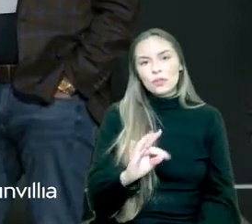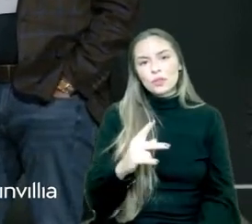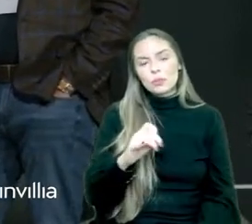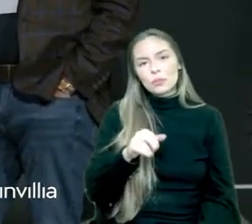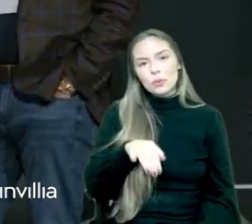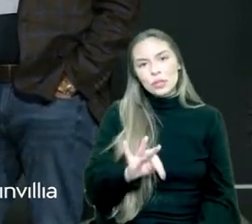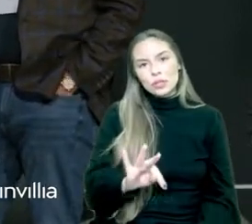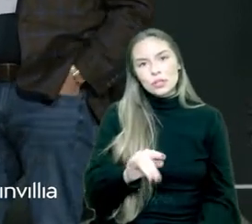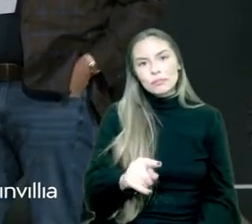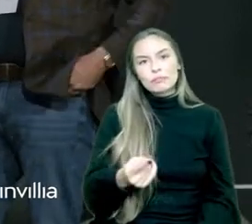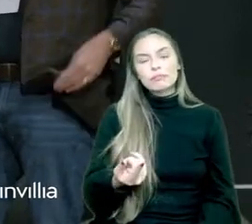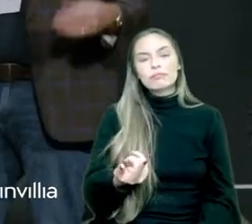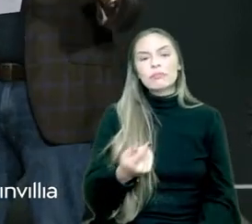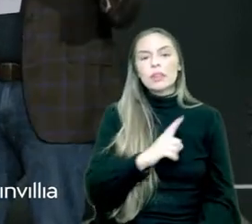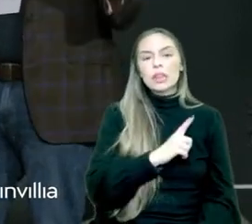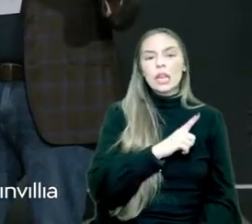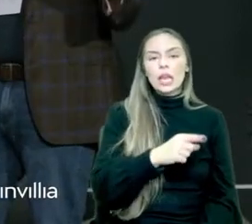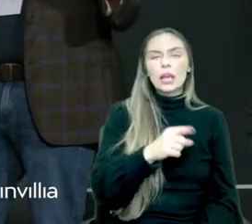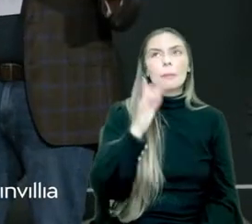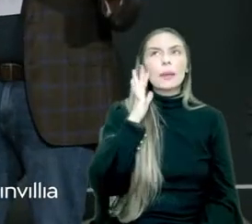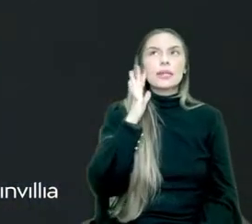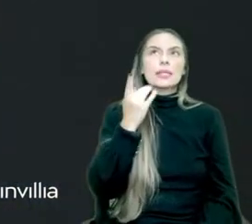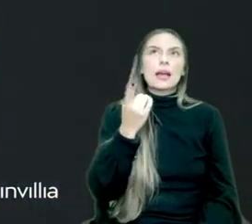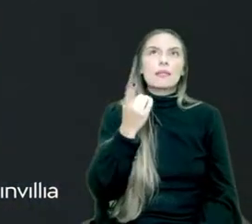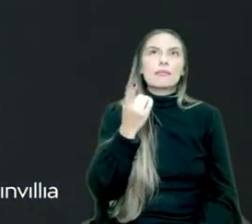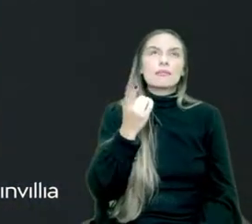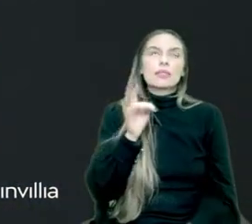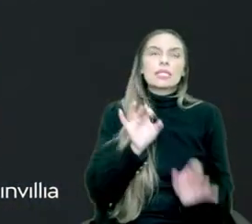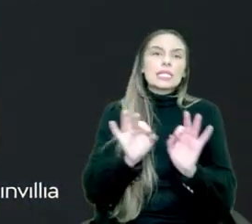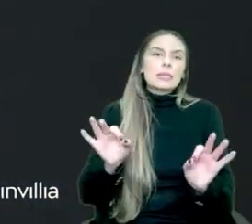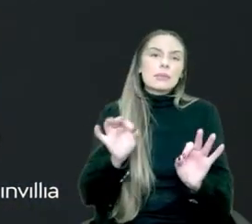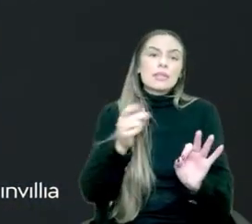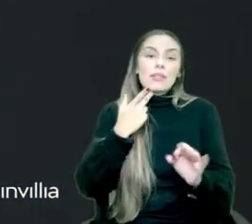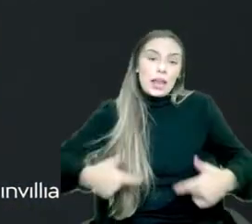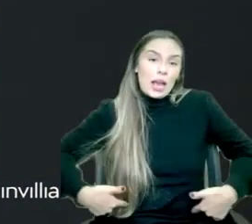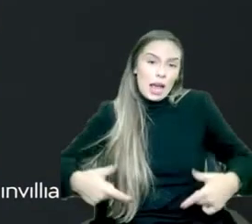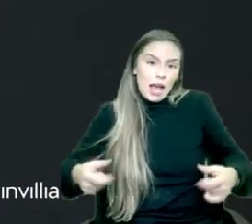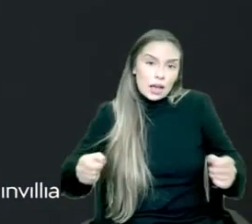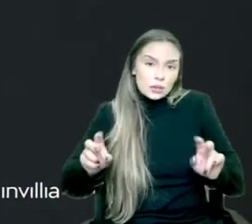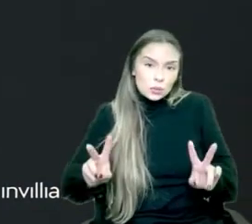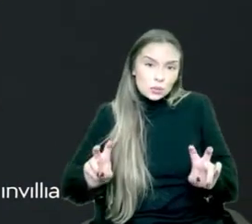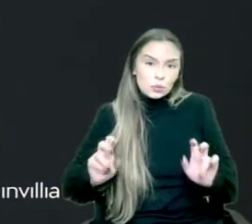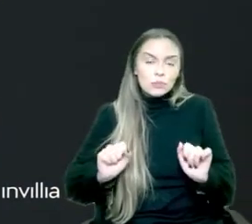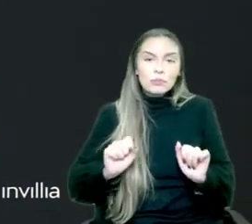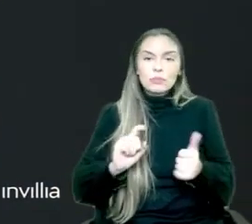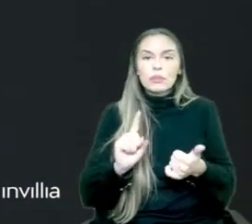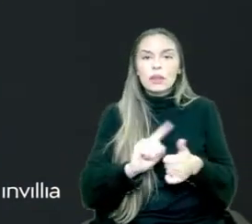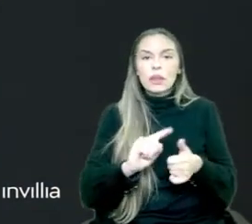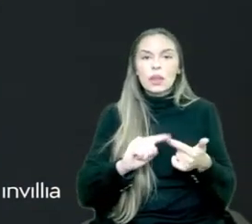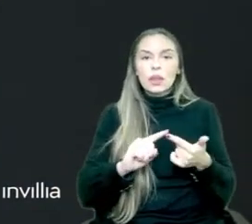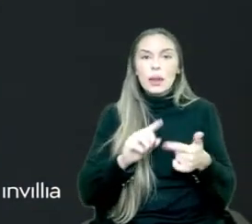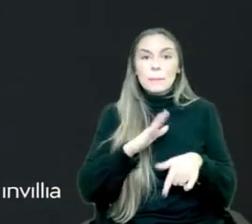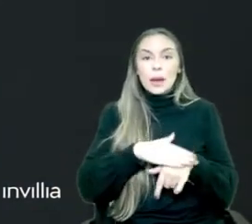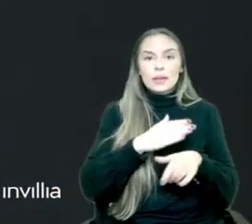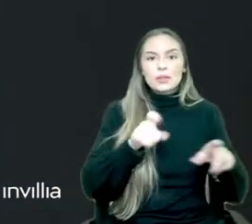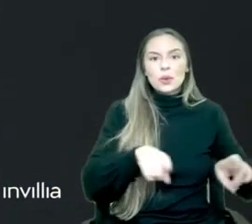We think about it in simple terms, cost. The more compute, the more GPUs you have, the more it's going to cost you